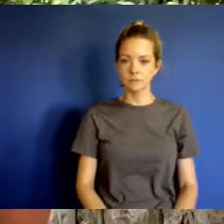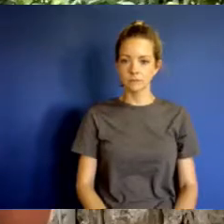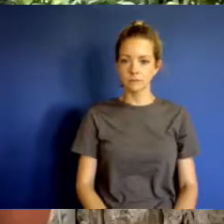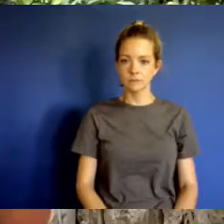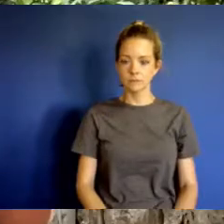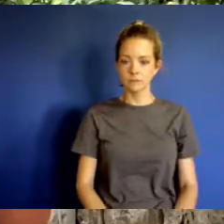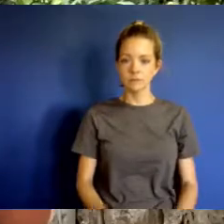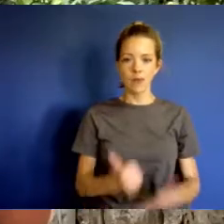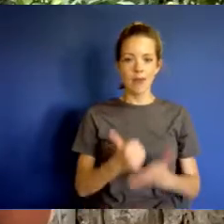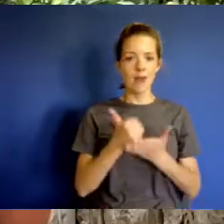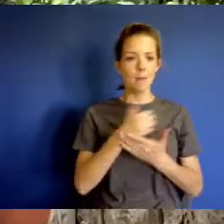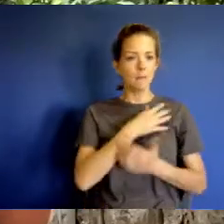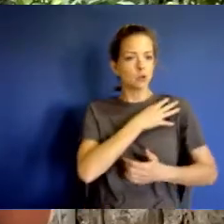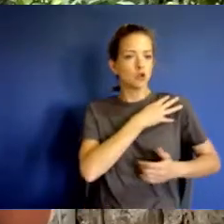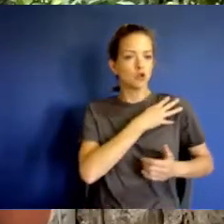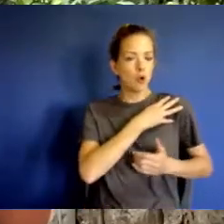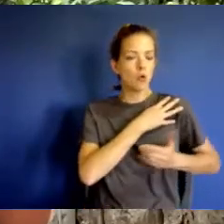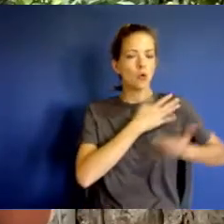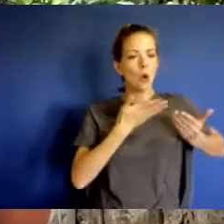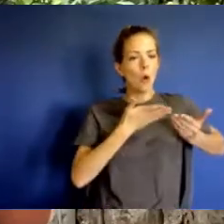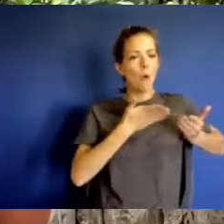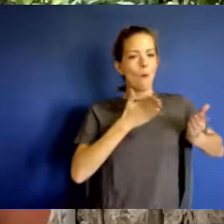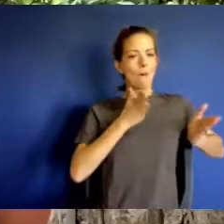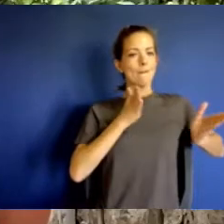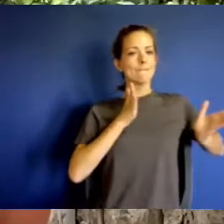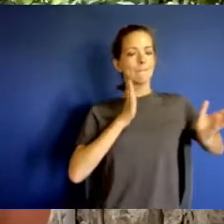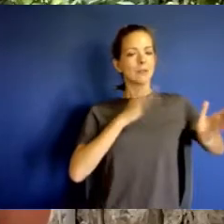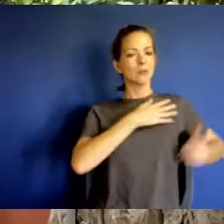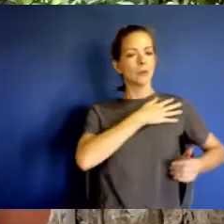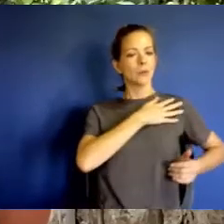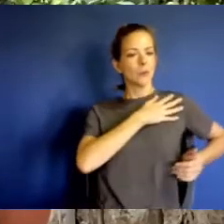And open out through the shoulder.